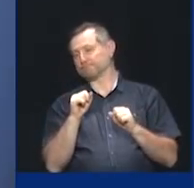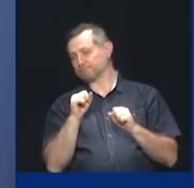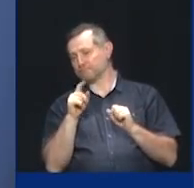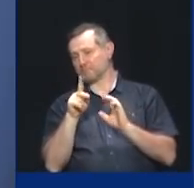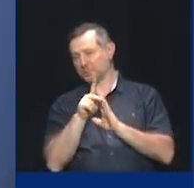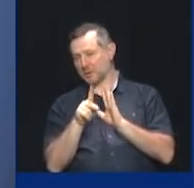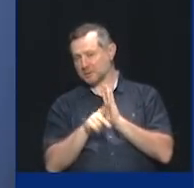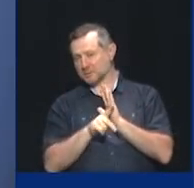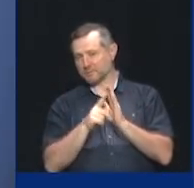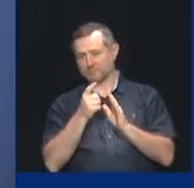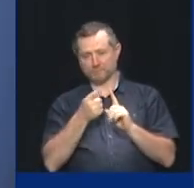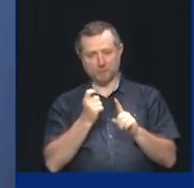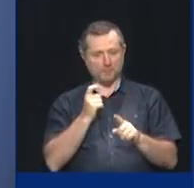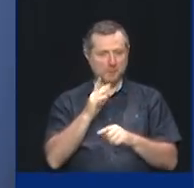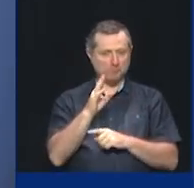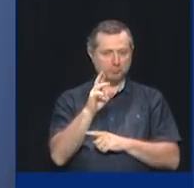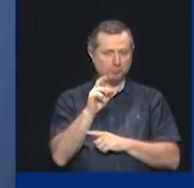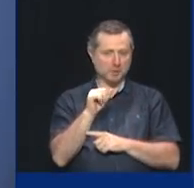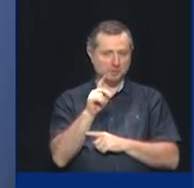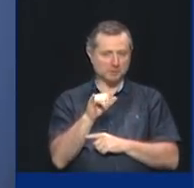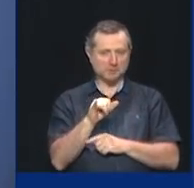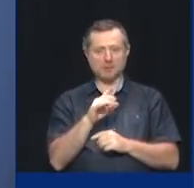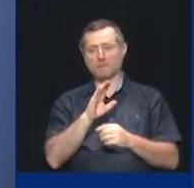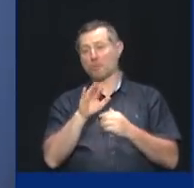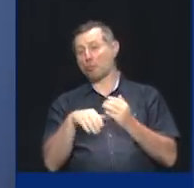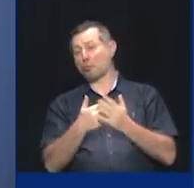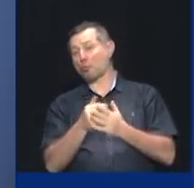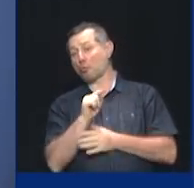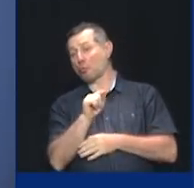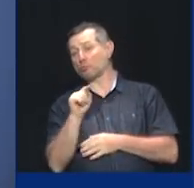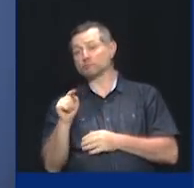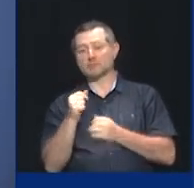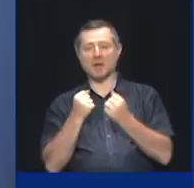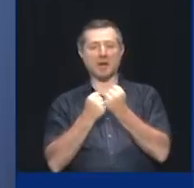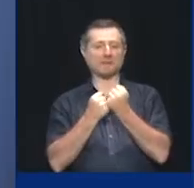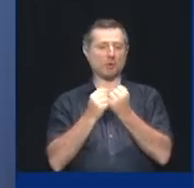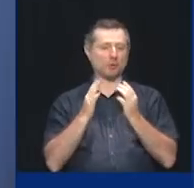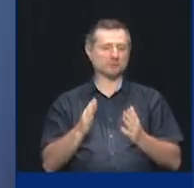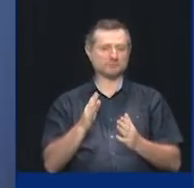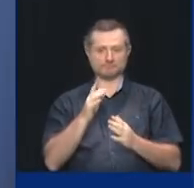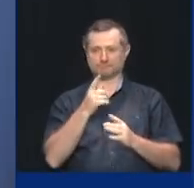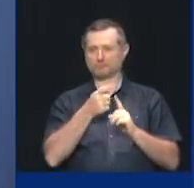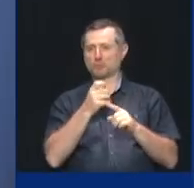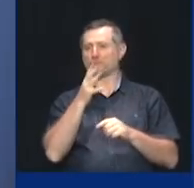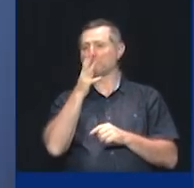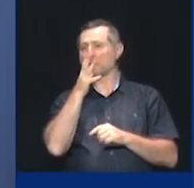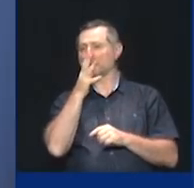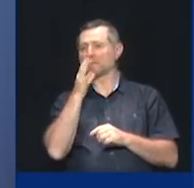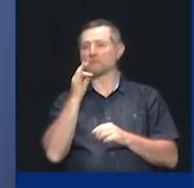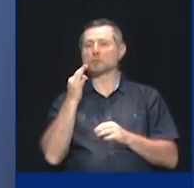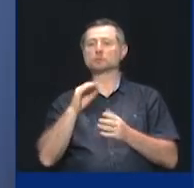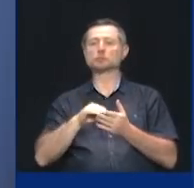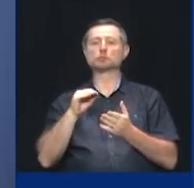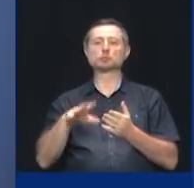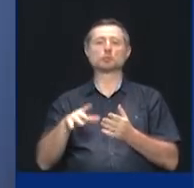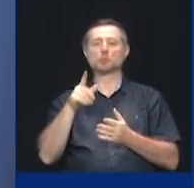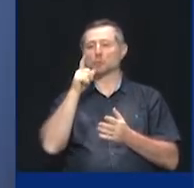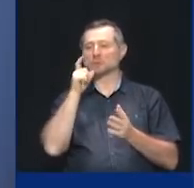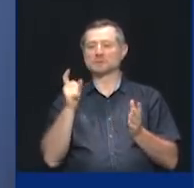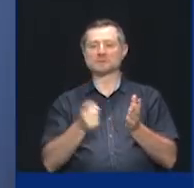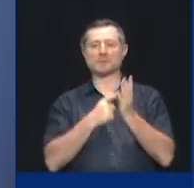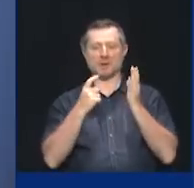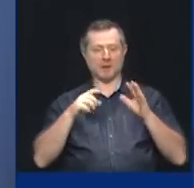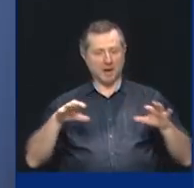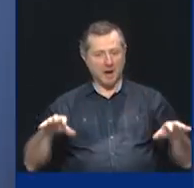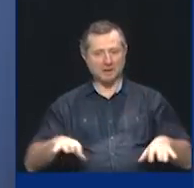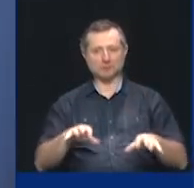All of the advocates for moms and students demand action. See them in their beautiful red. Gary LaBarbera, President,